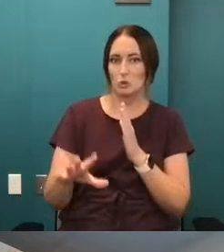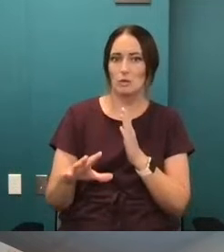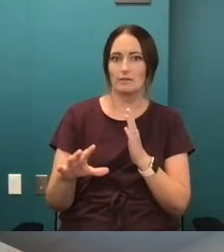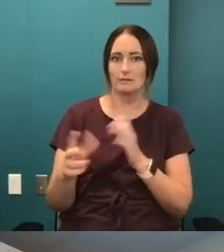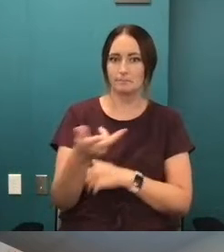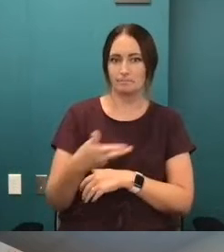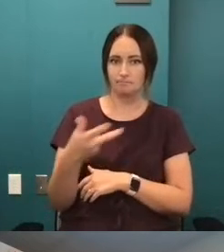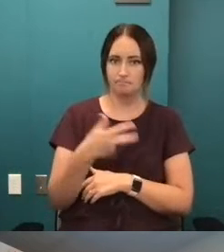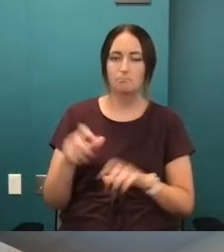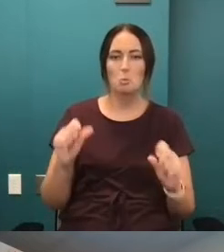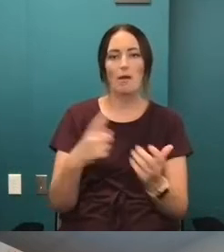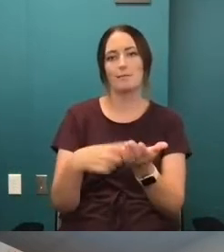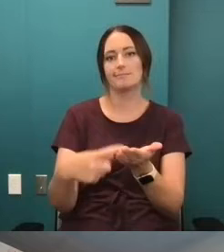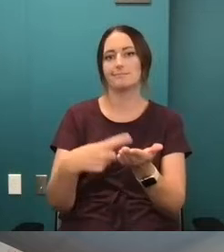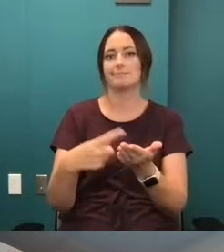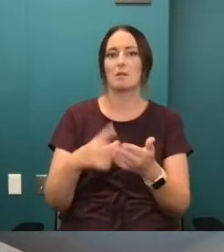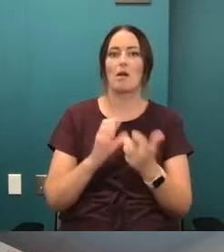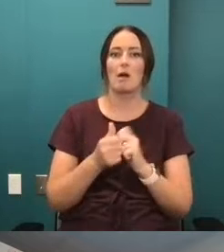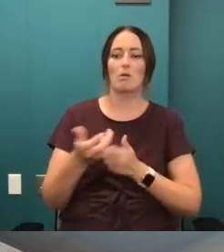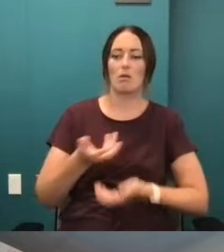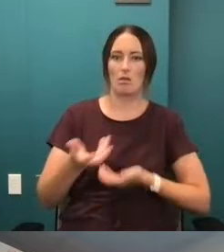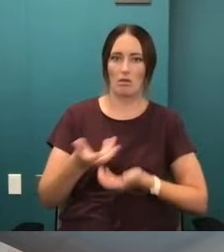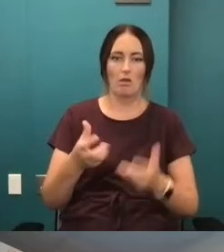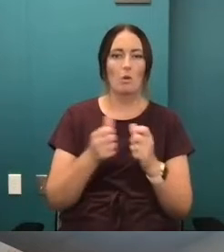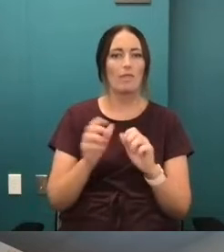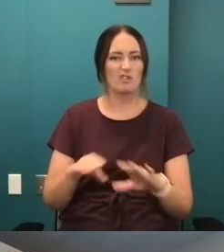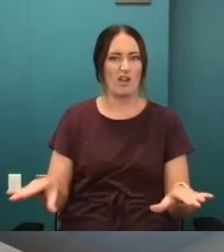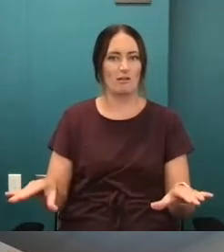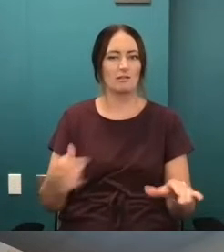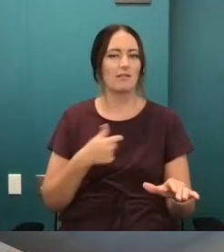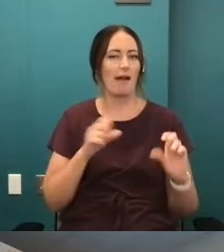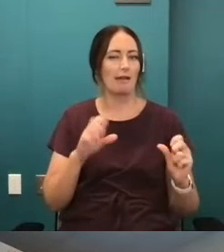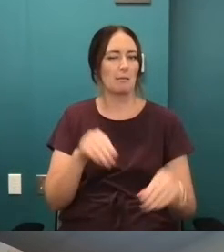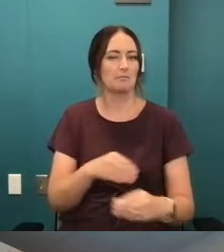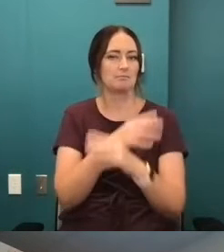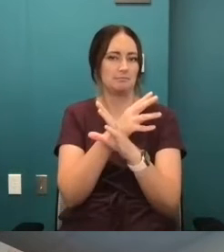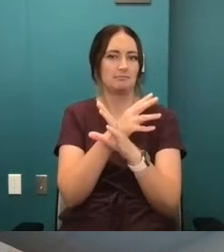ways to work with that child with me on the video Zoom. Okay, next.